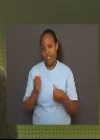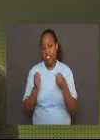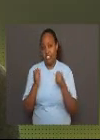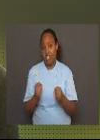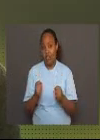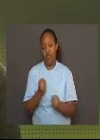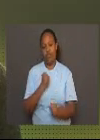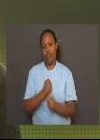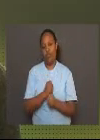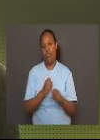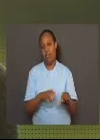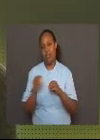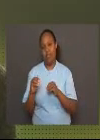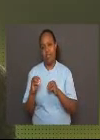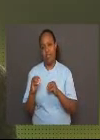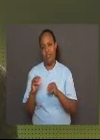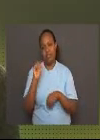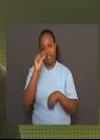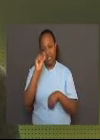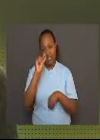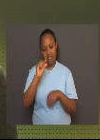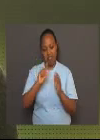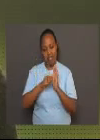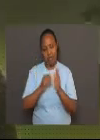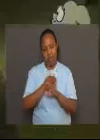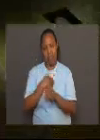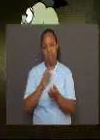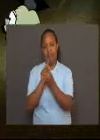students. I will see you in a few minutes.